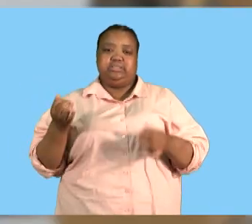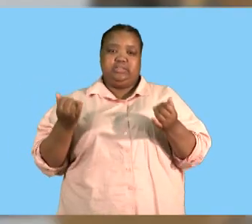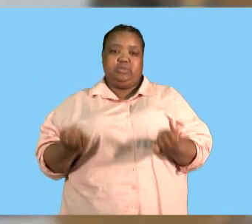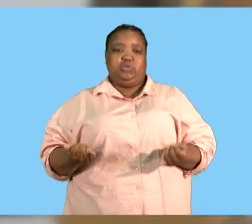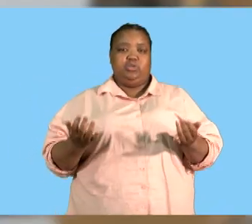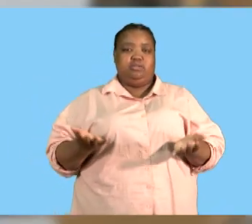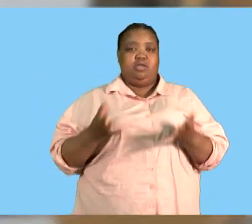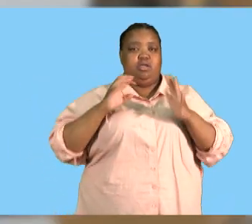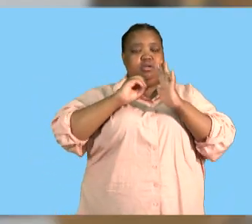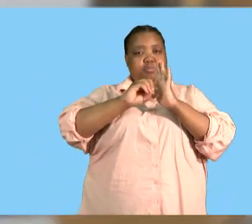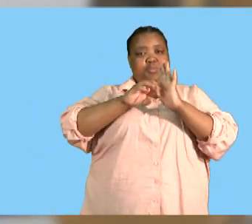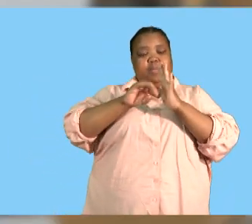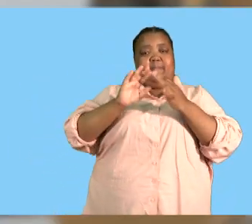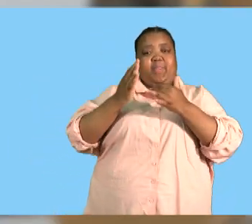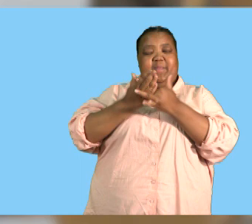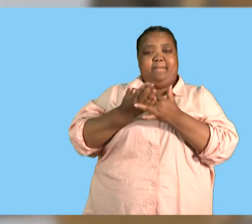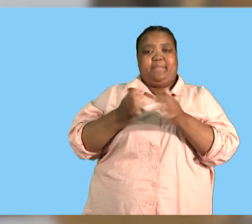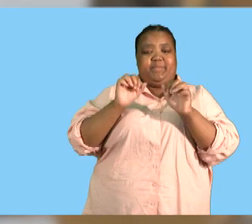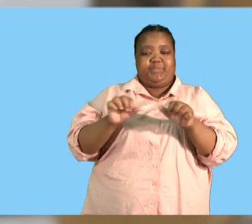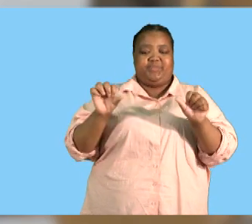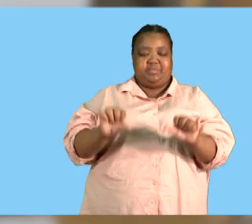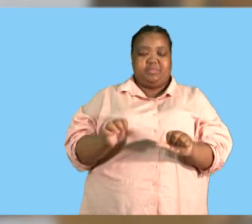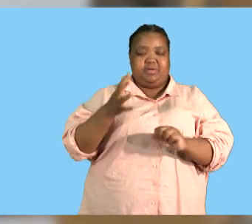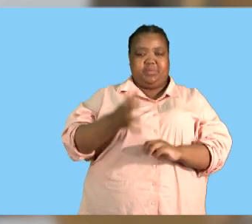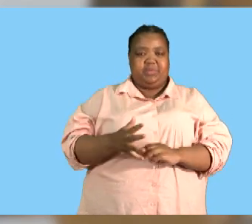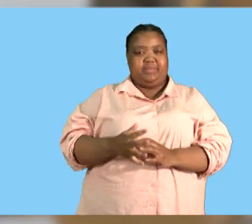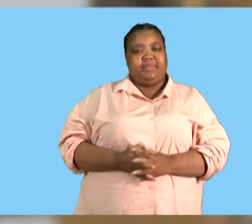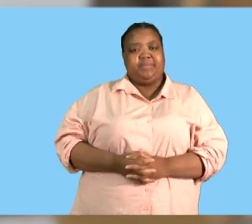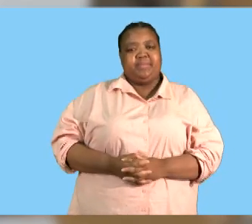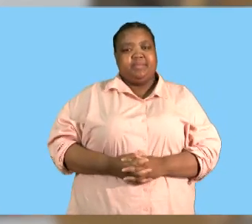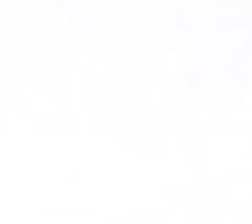Now we are going to take an ad break. Don't go anywhere. We'll be right back.